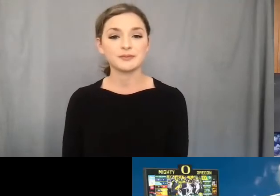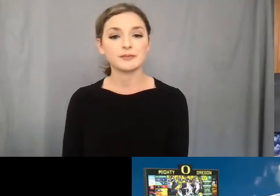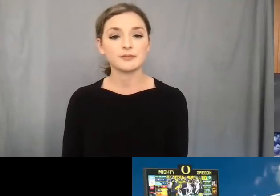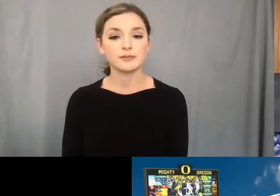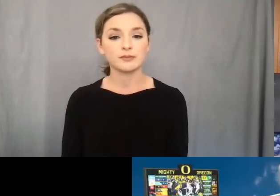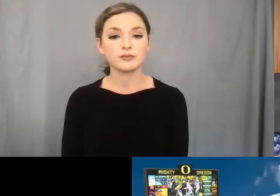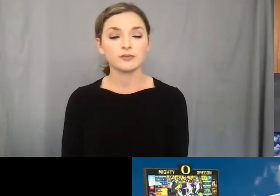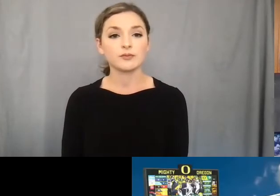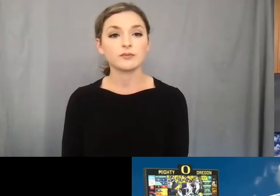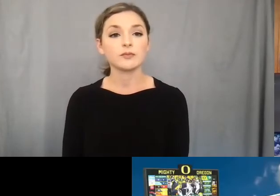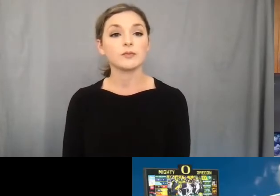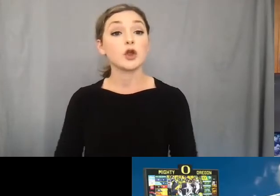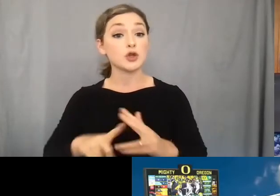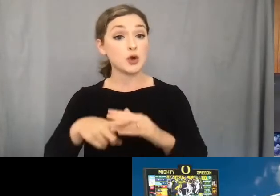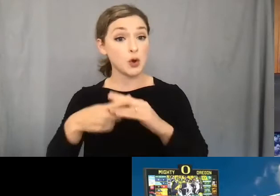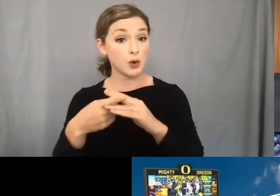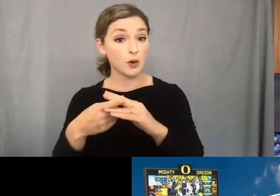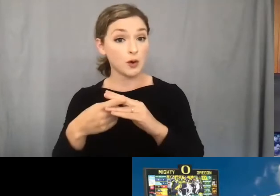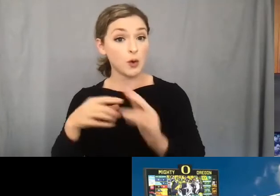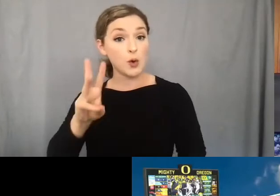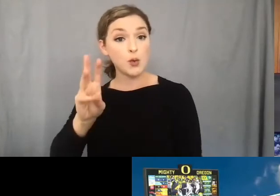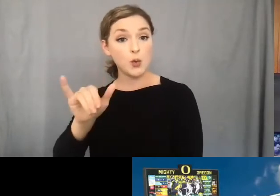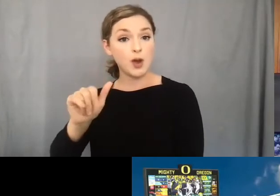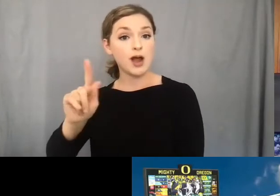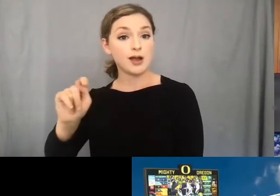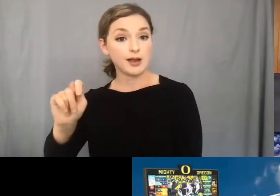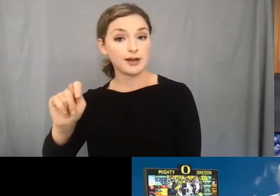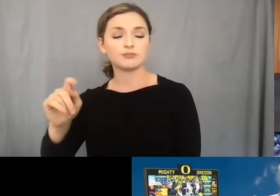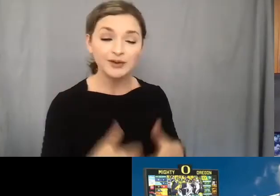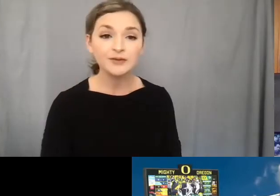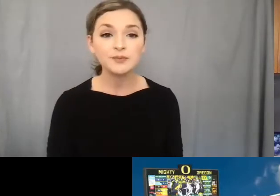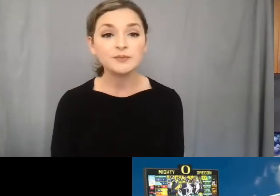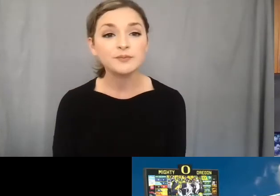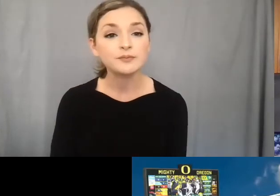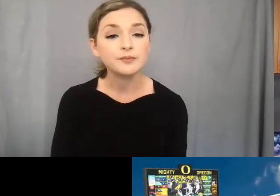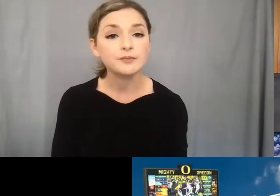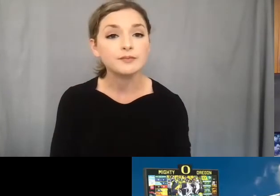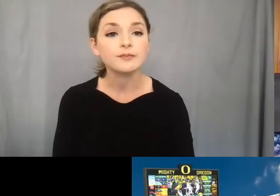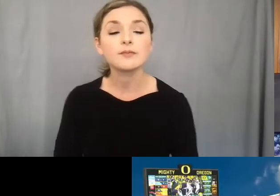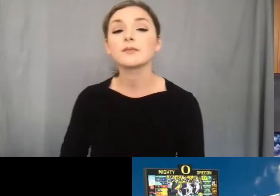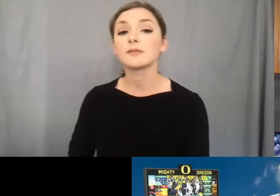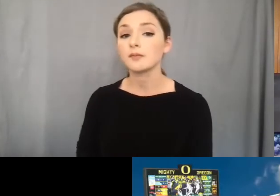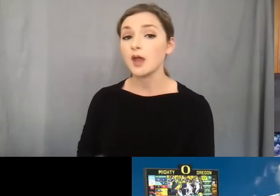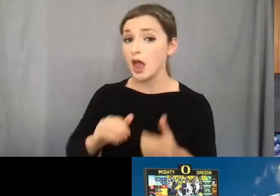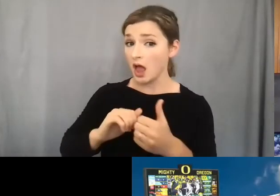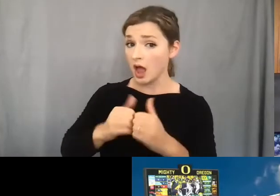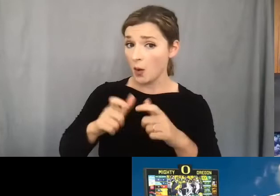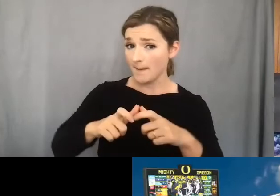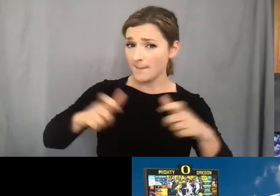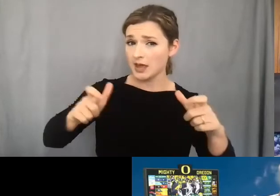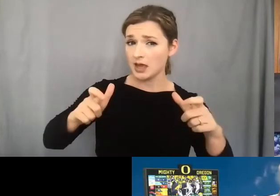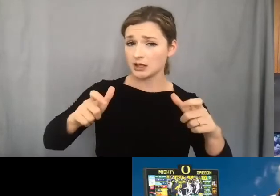Let's start with Wyatt. Thanks for being great listeners, my friends. How big is the